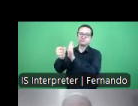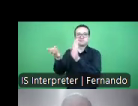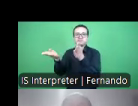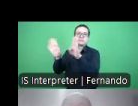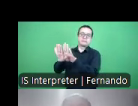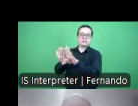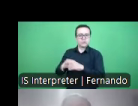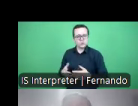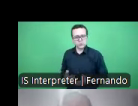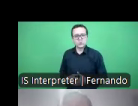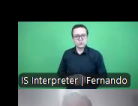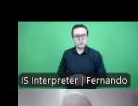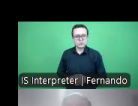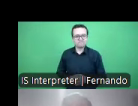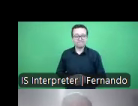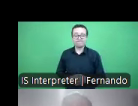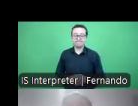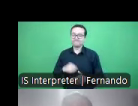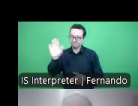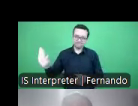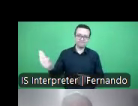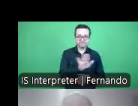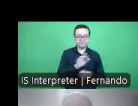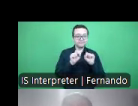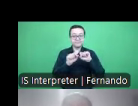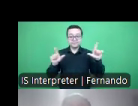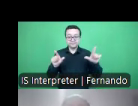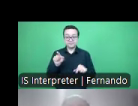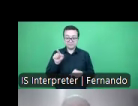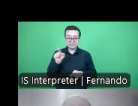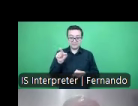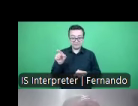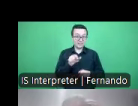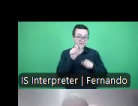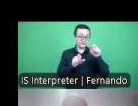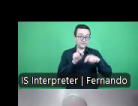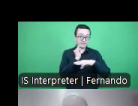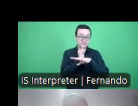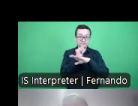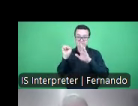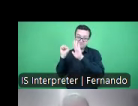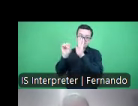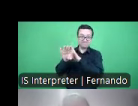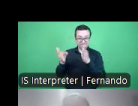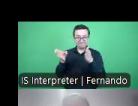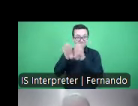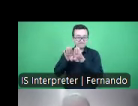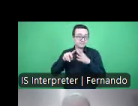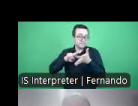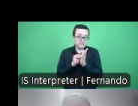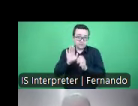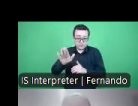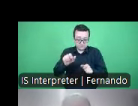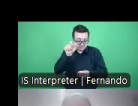ini we saw melanggar that the CRPD agar institutionalization hak-hak actually penyandang violates disabilitas CRPD, psikososial. violates the rights of Kalau persons kita with